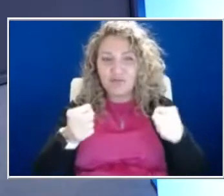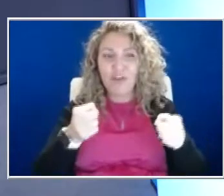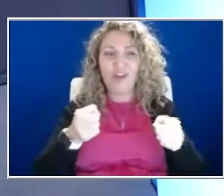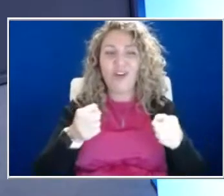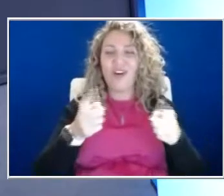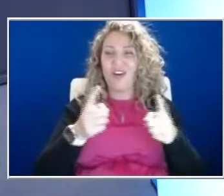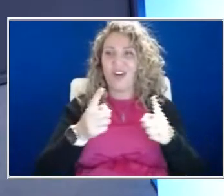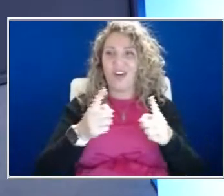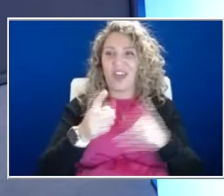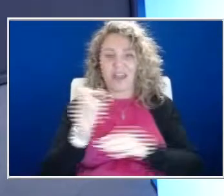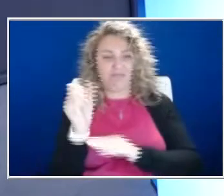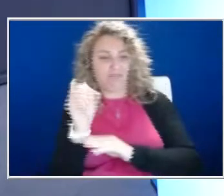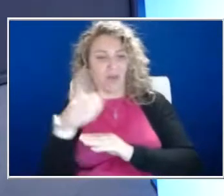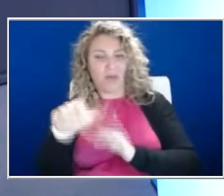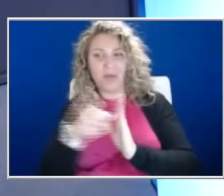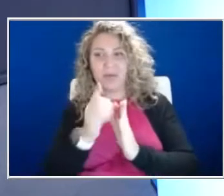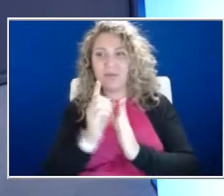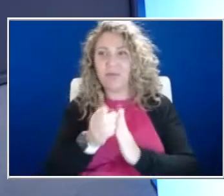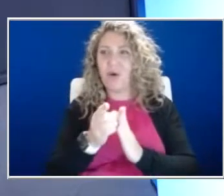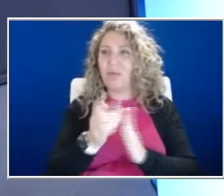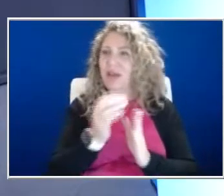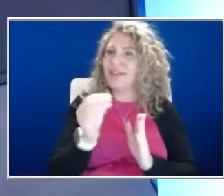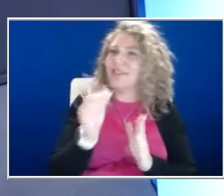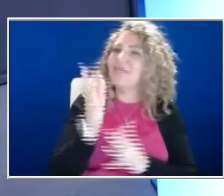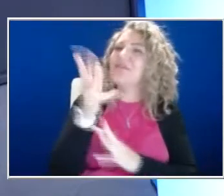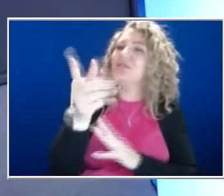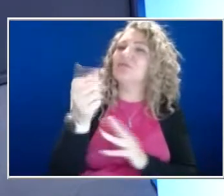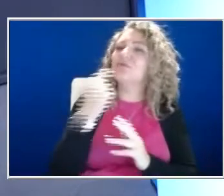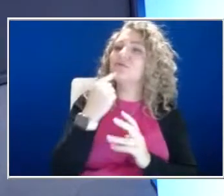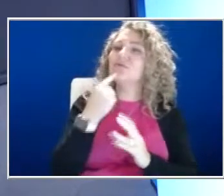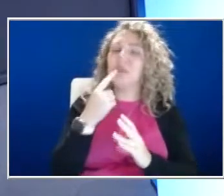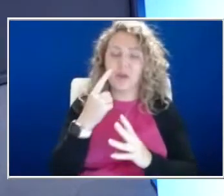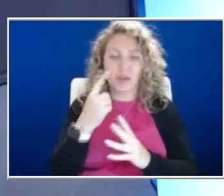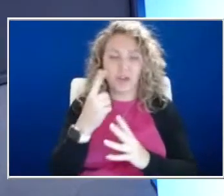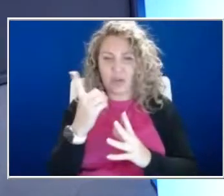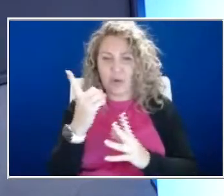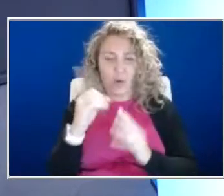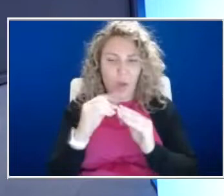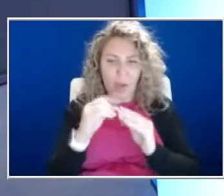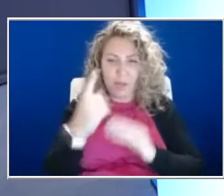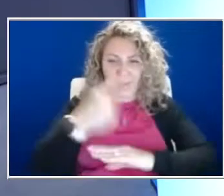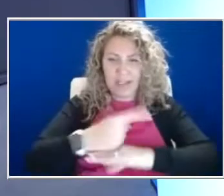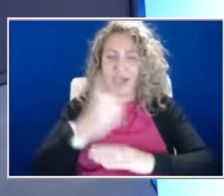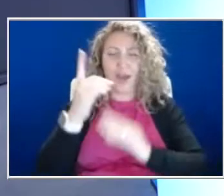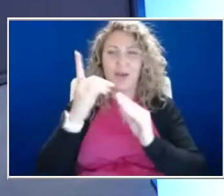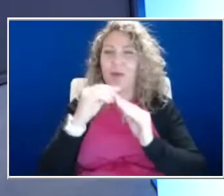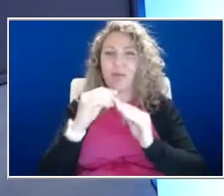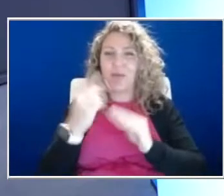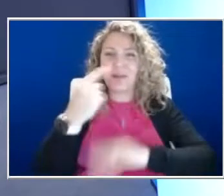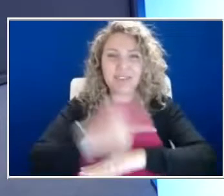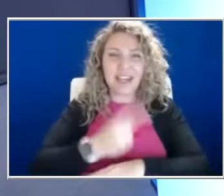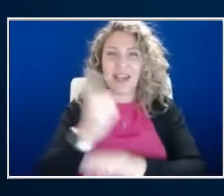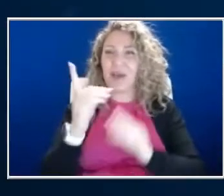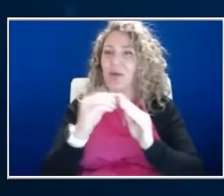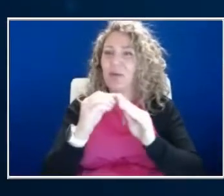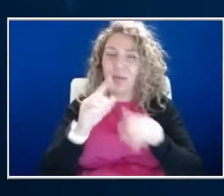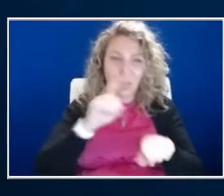moments and get in. I think, Shalena, you said it was like, I just needed to get through one more day, make one more phone call, and it got you